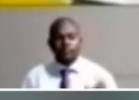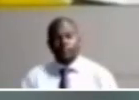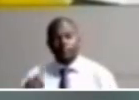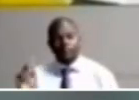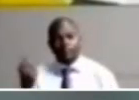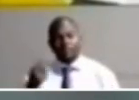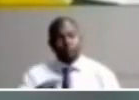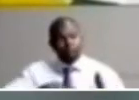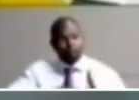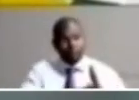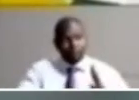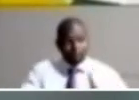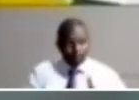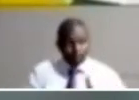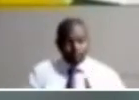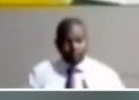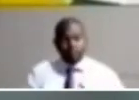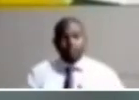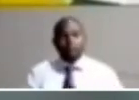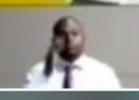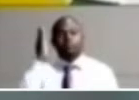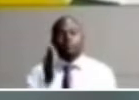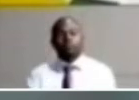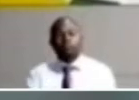Measure one is to prohibit